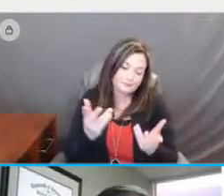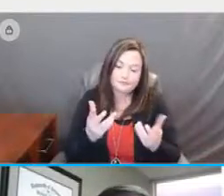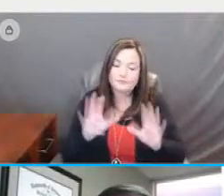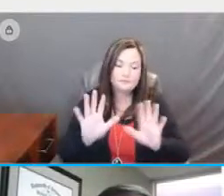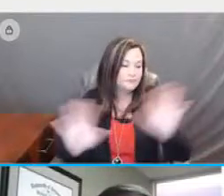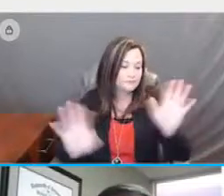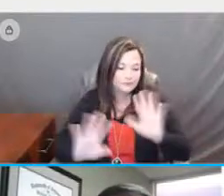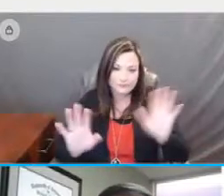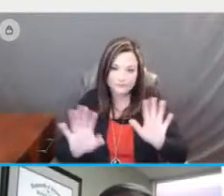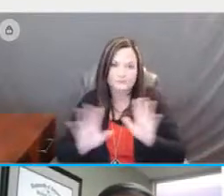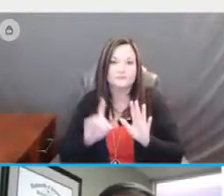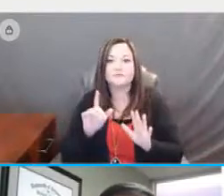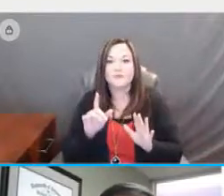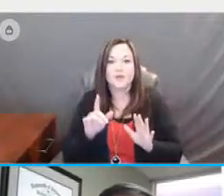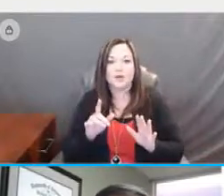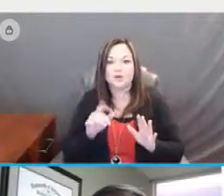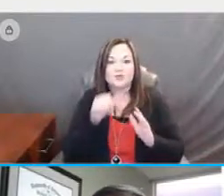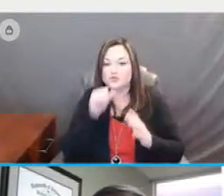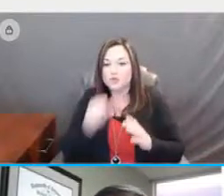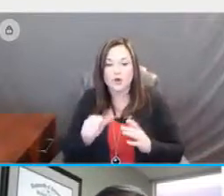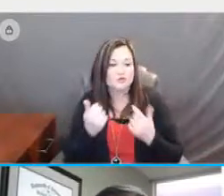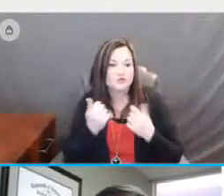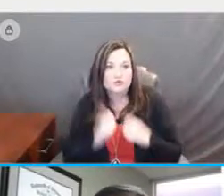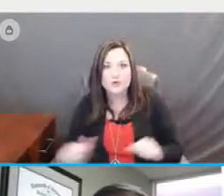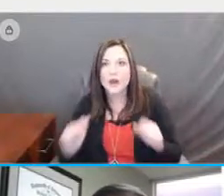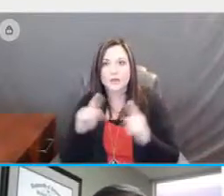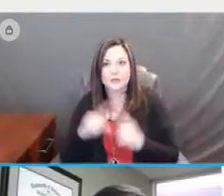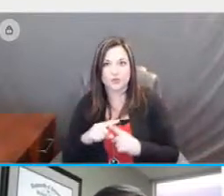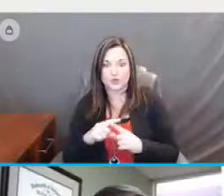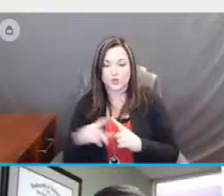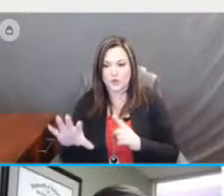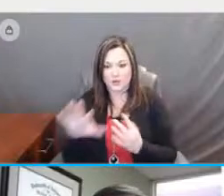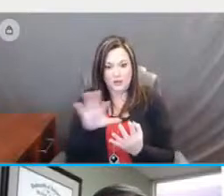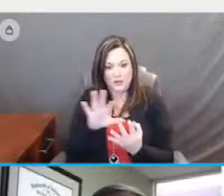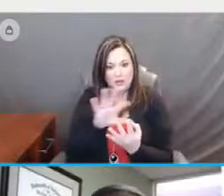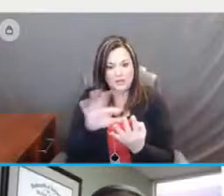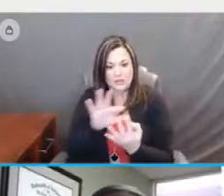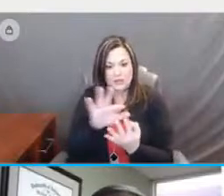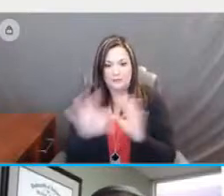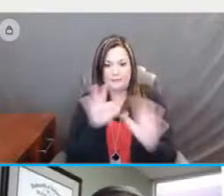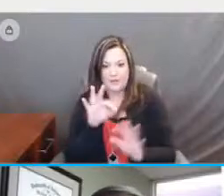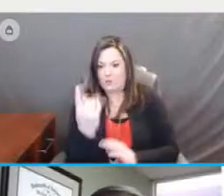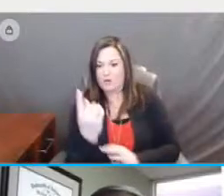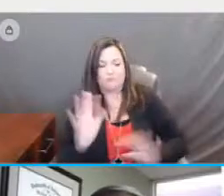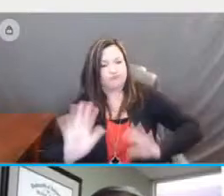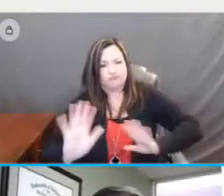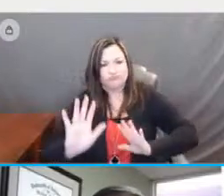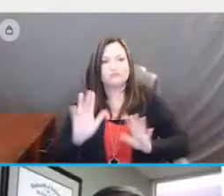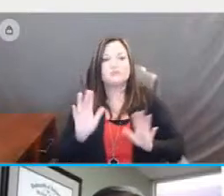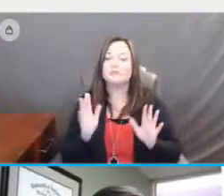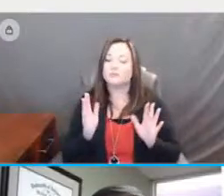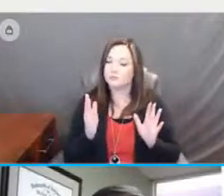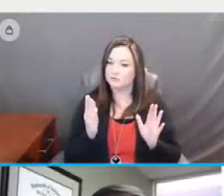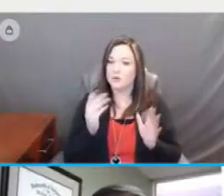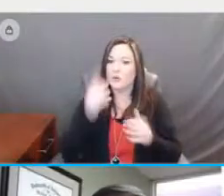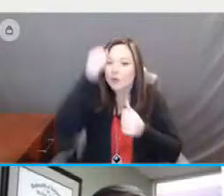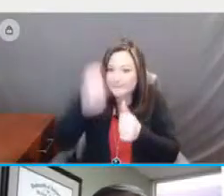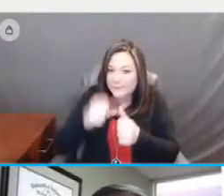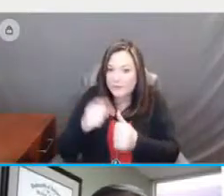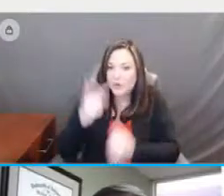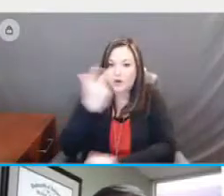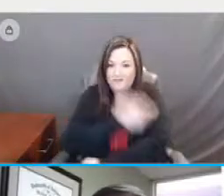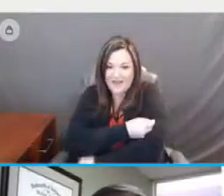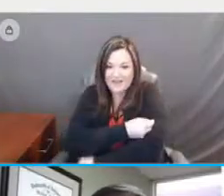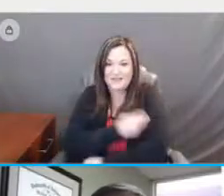no, people shouldn't try to pick which vaccine they get. One thing to remember is that the vaccines are